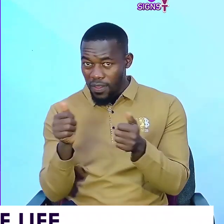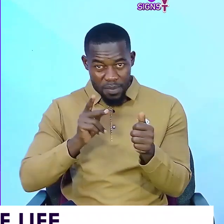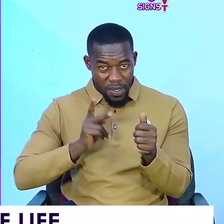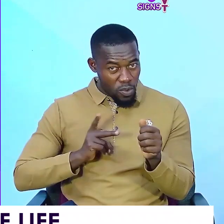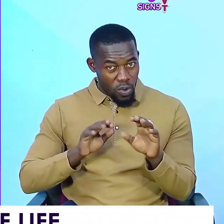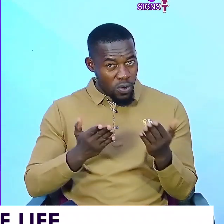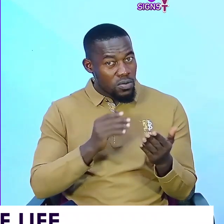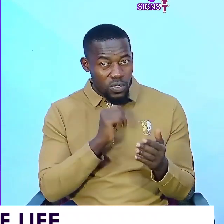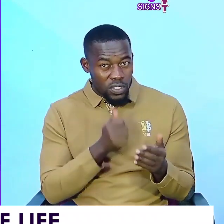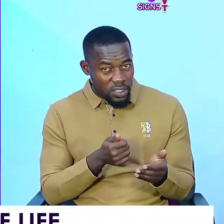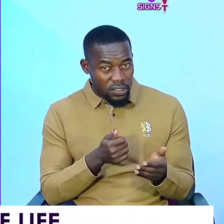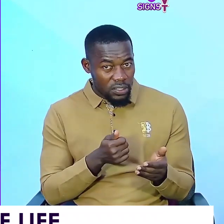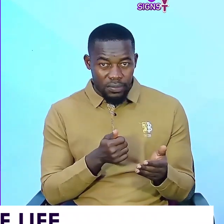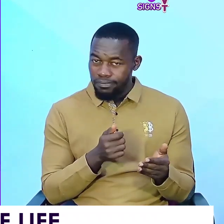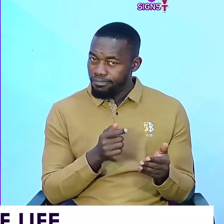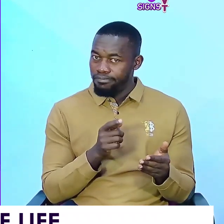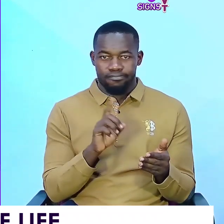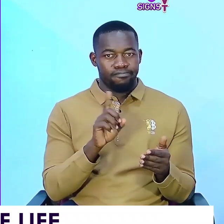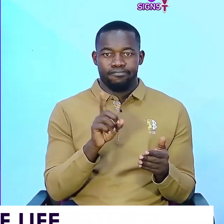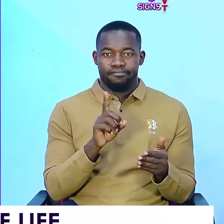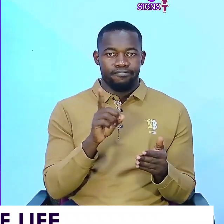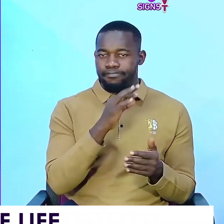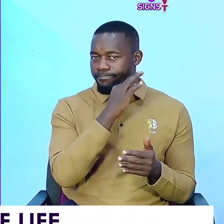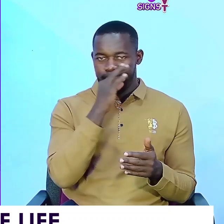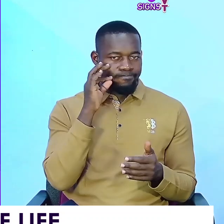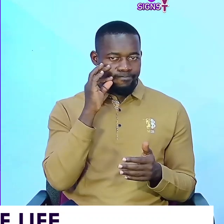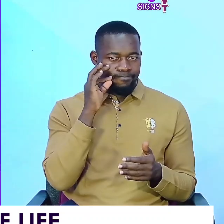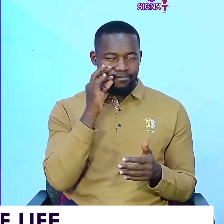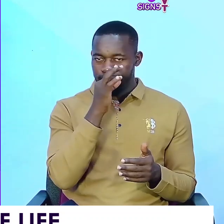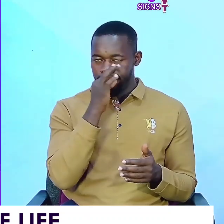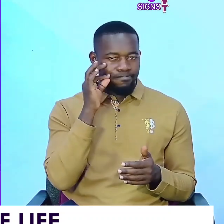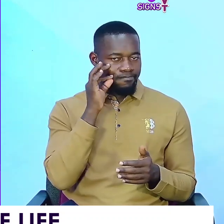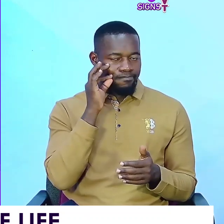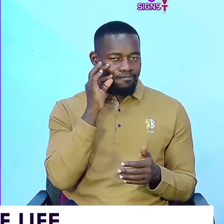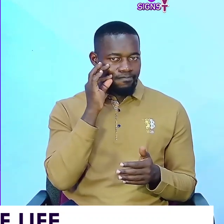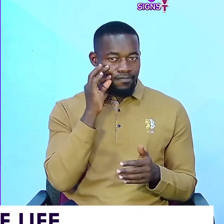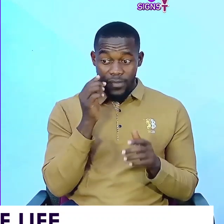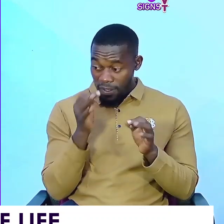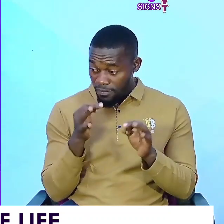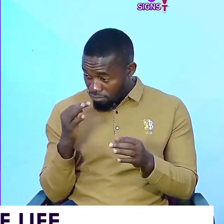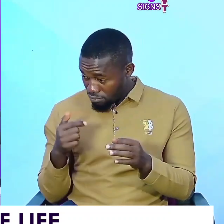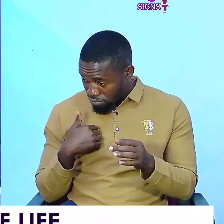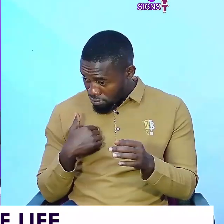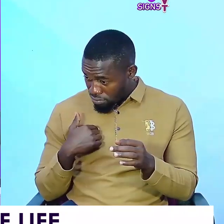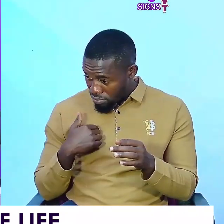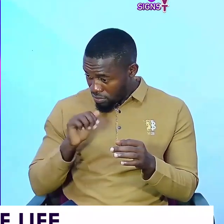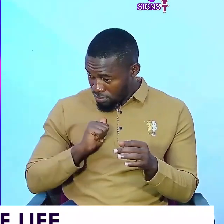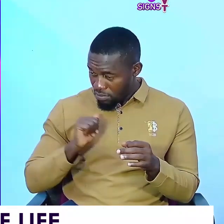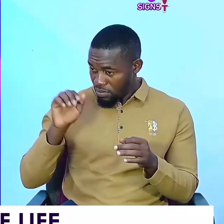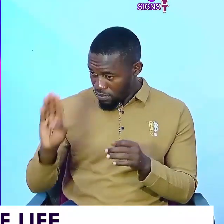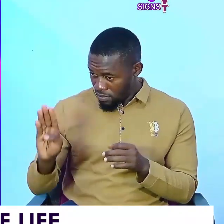Then you know that's what you're talking about. Now that's confidentiality. If I speak to you Yes. in confidence,